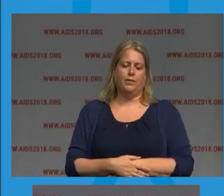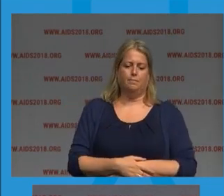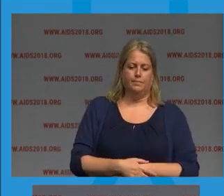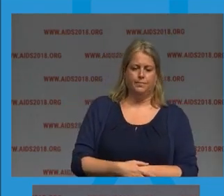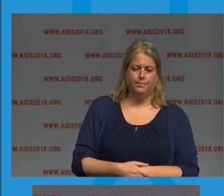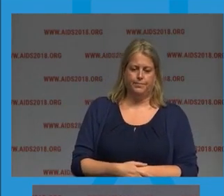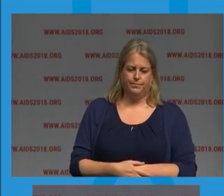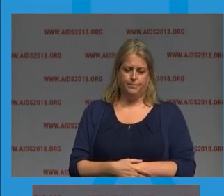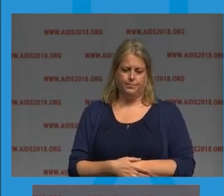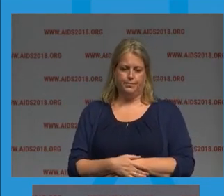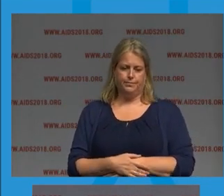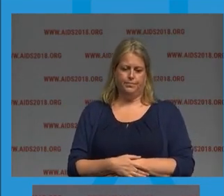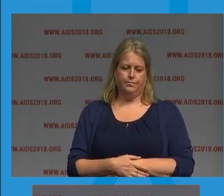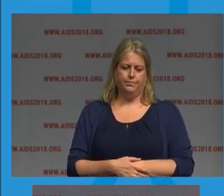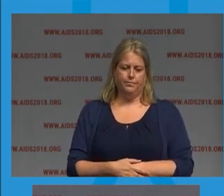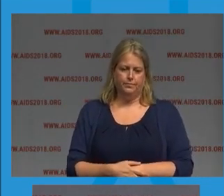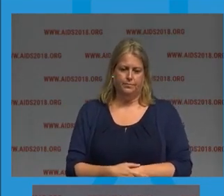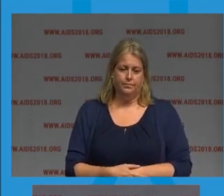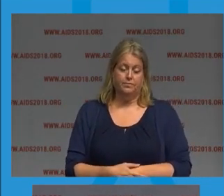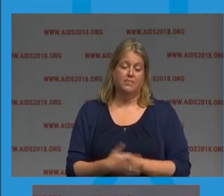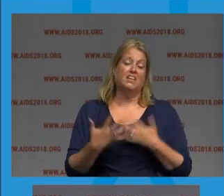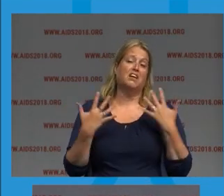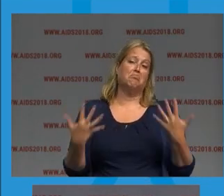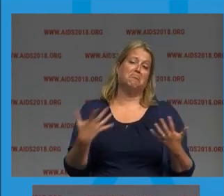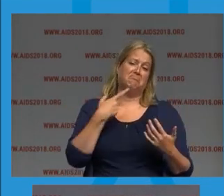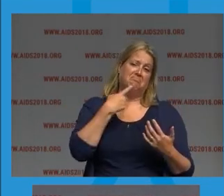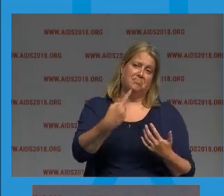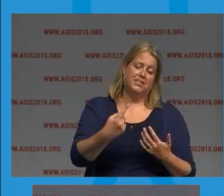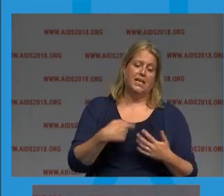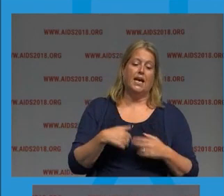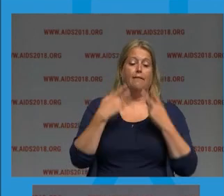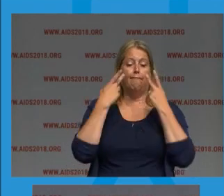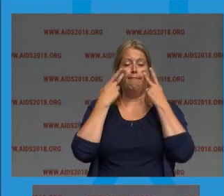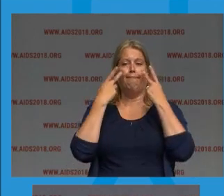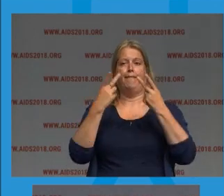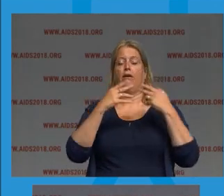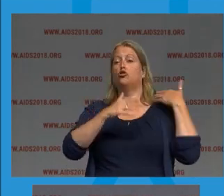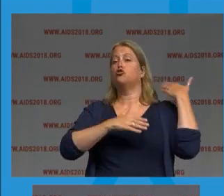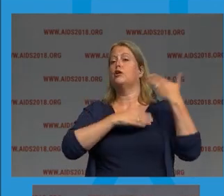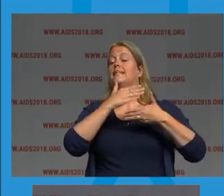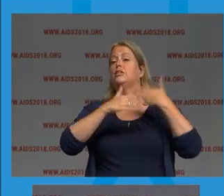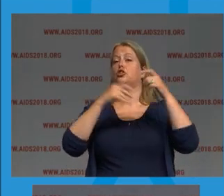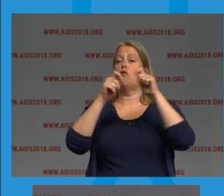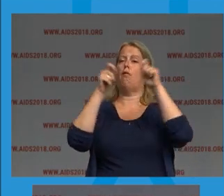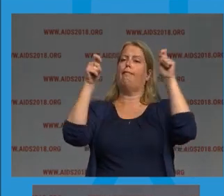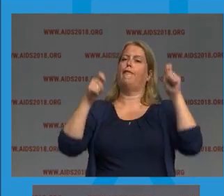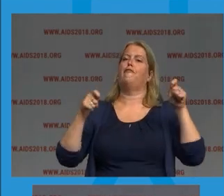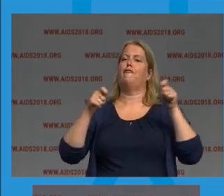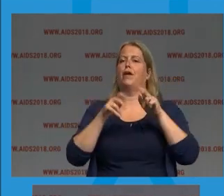averted. But I would say that when we look at sort of this traditional framing of the